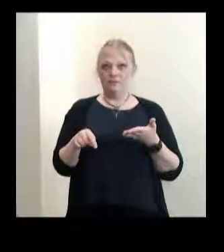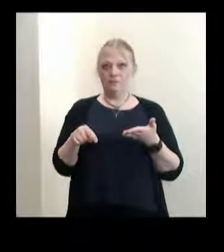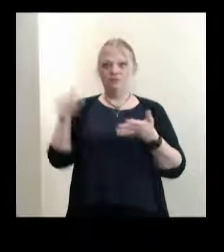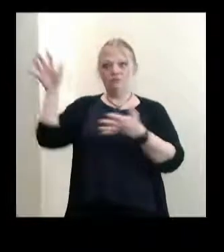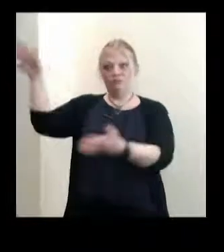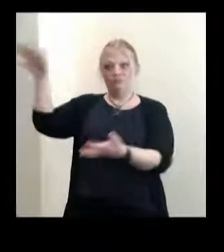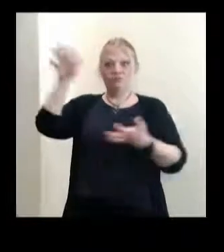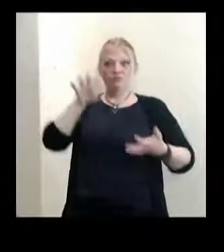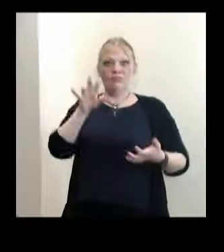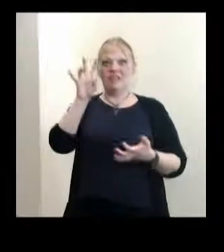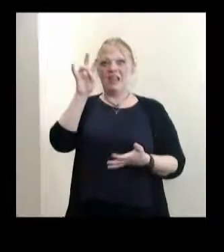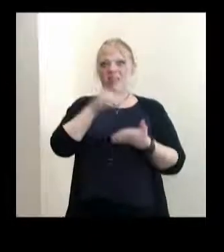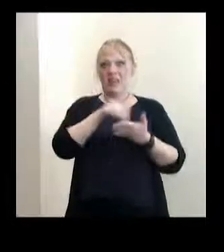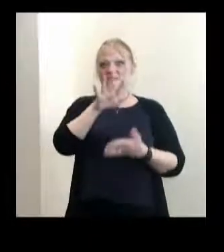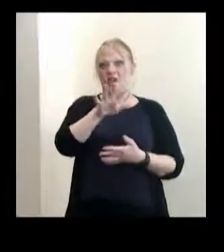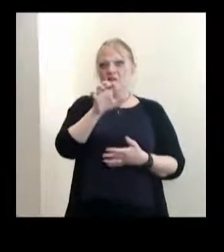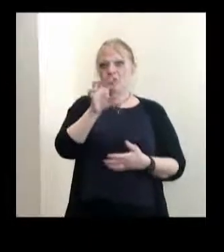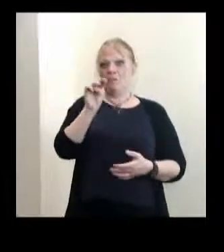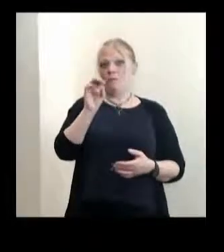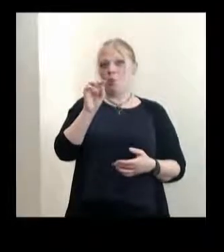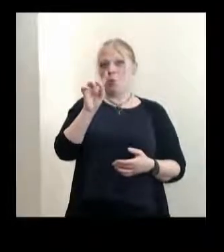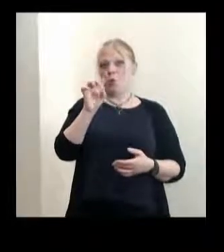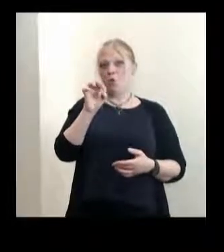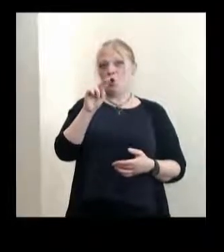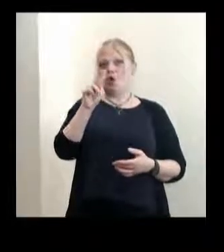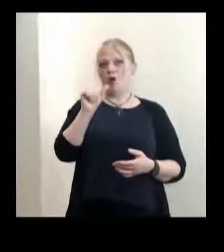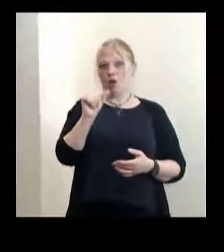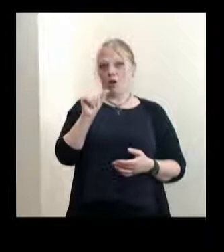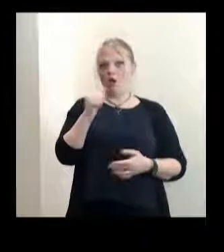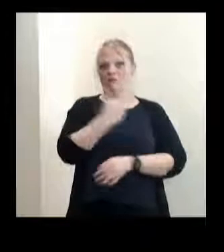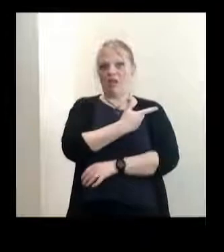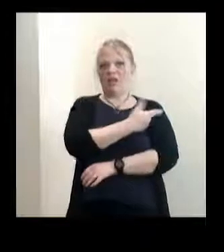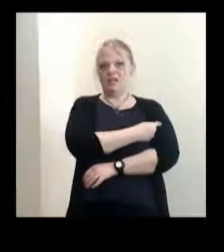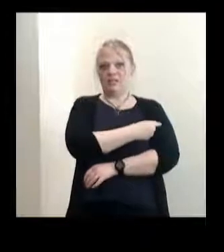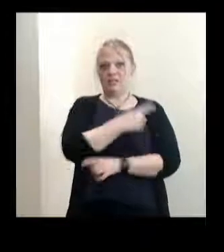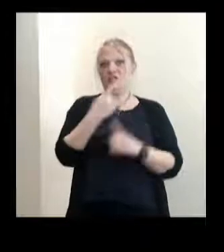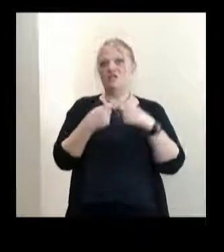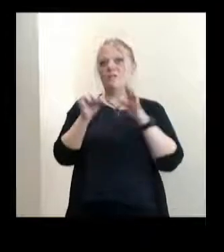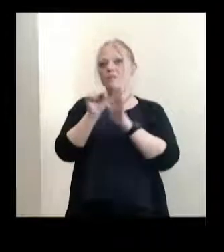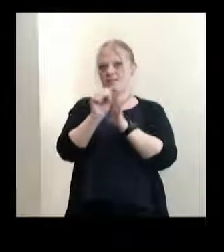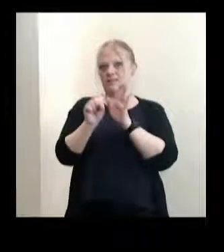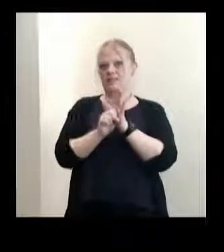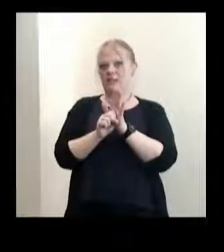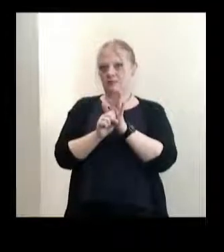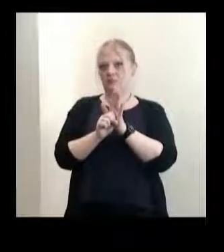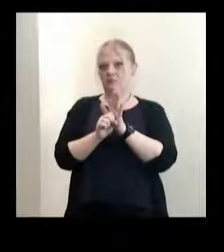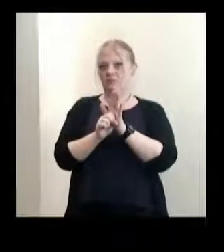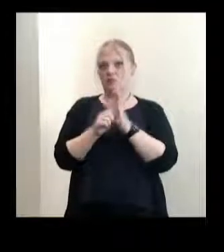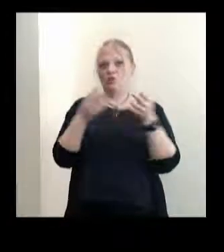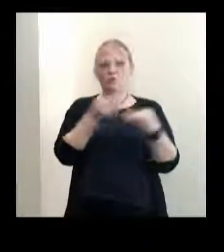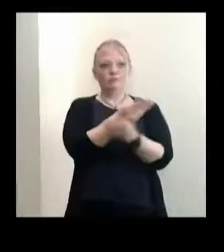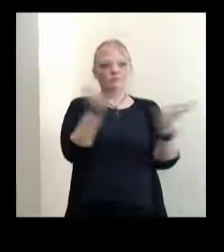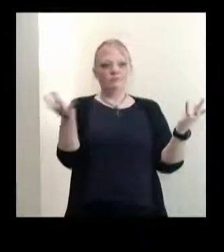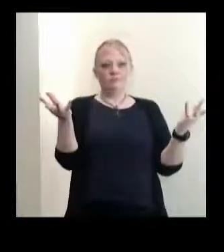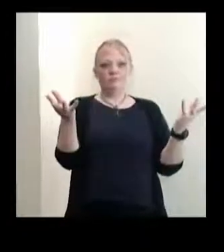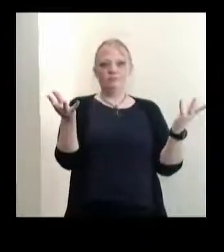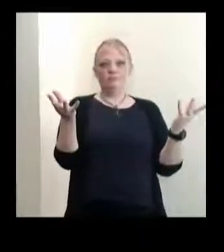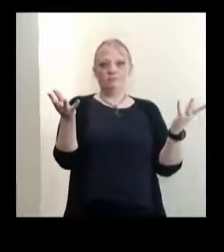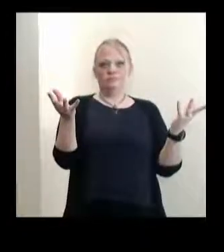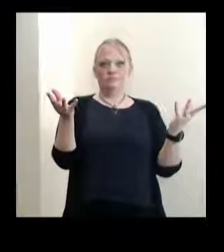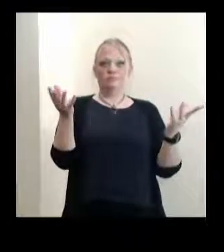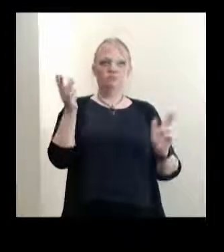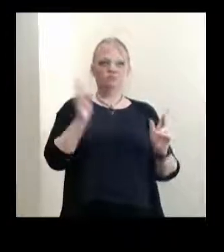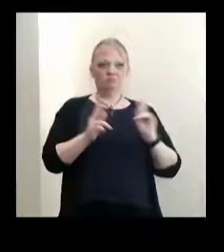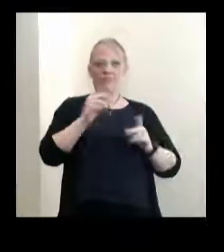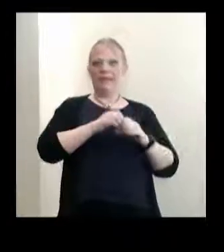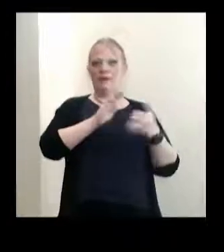allocated 7,500 Moderna vaccine doses by the state health department to distribute to our